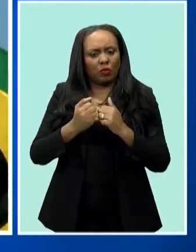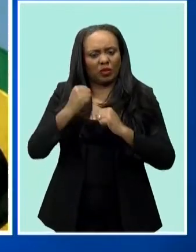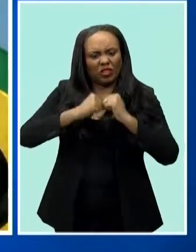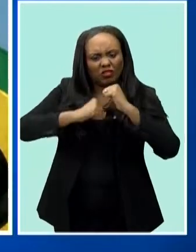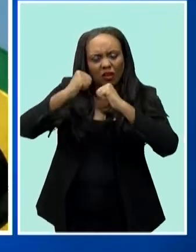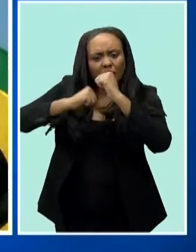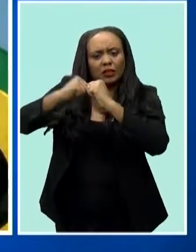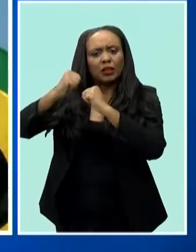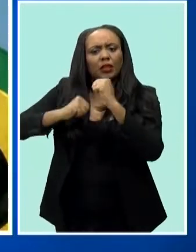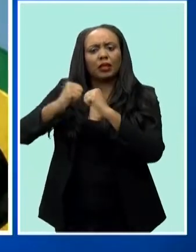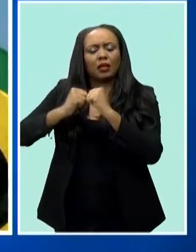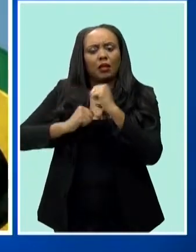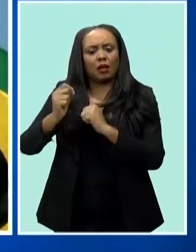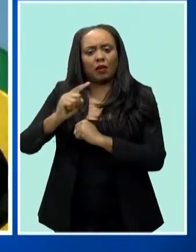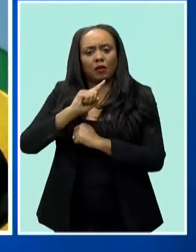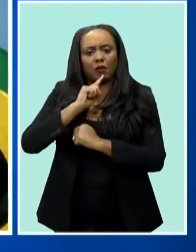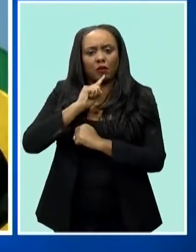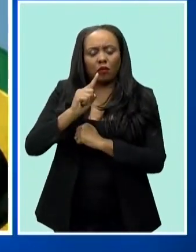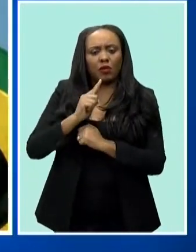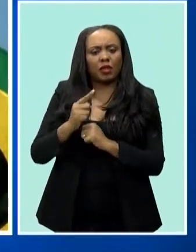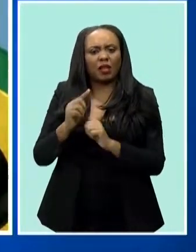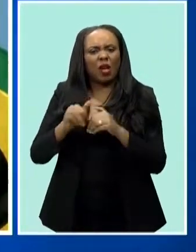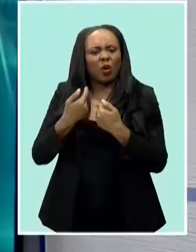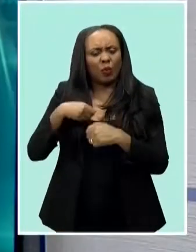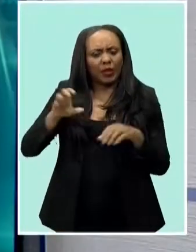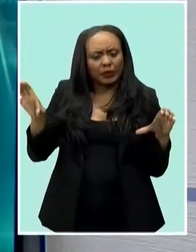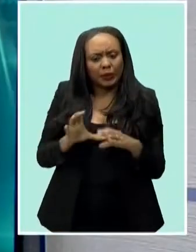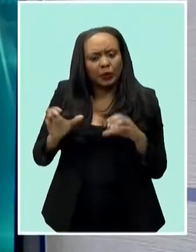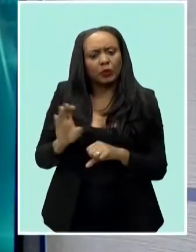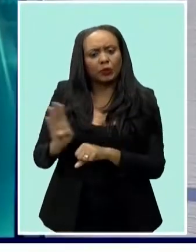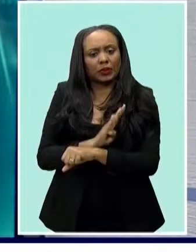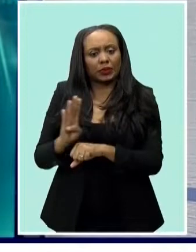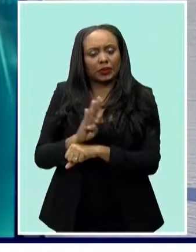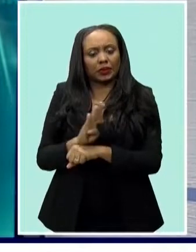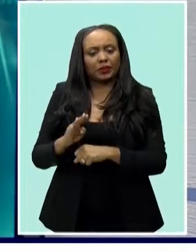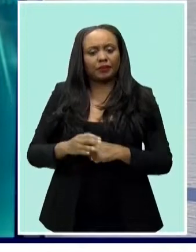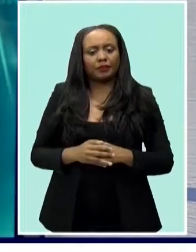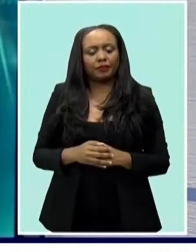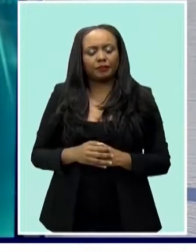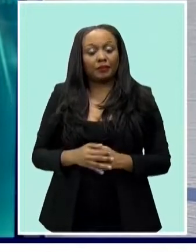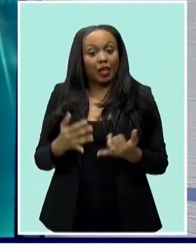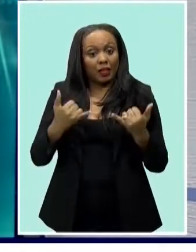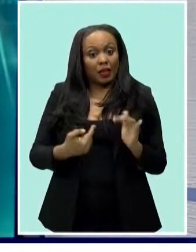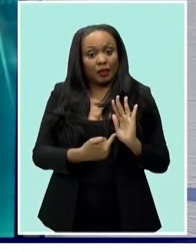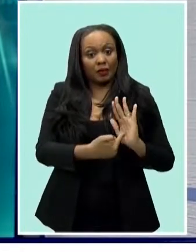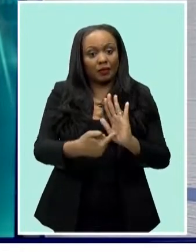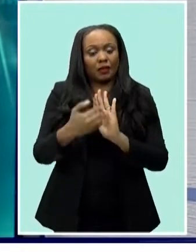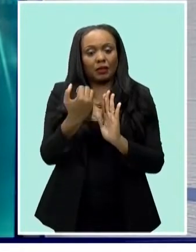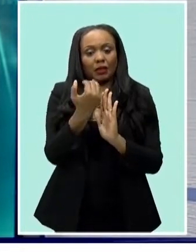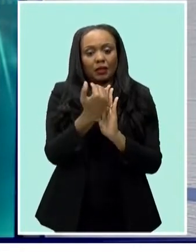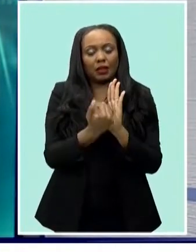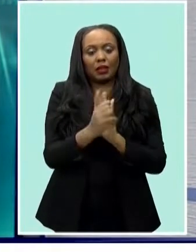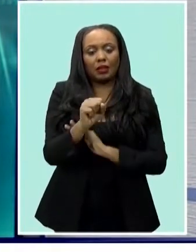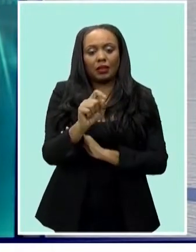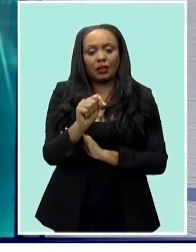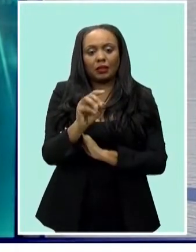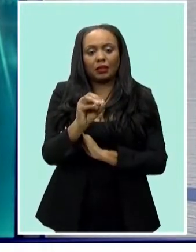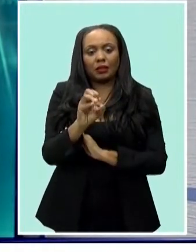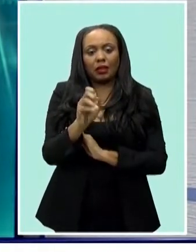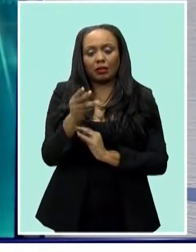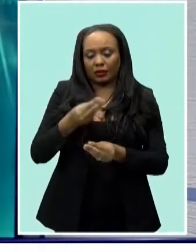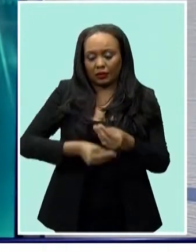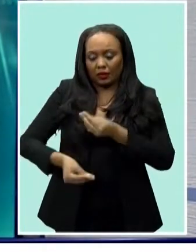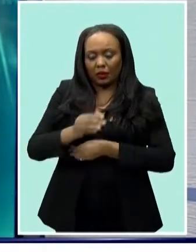and revolutionize the conduct of our business affairs. And it's time now to take a look at how those stocks traded on selected